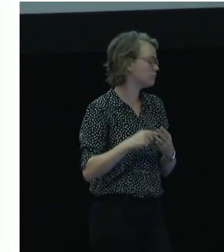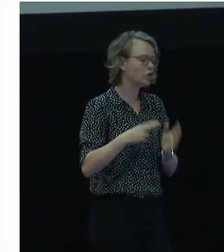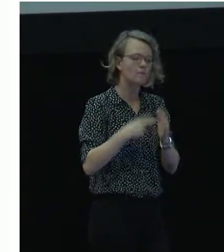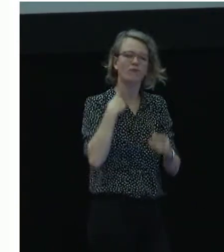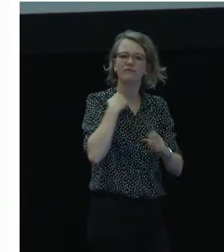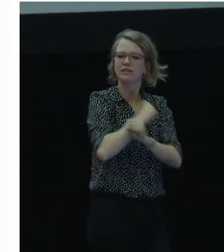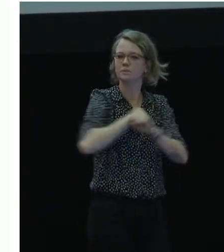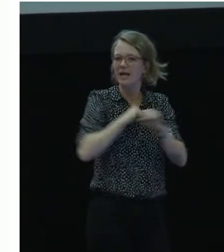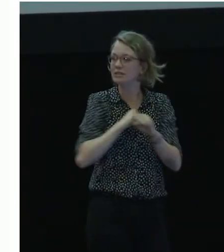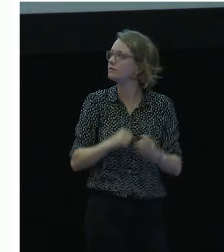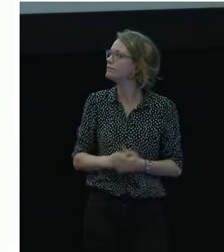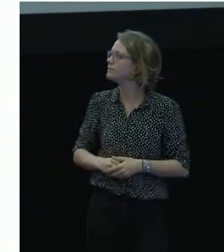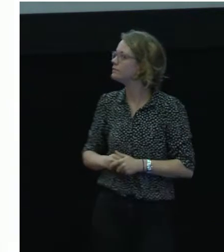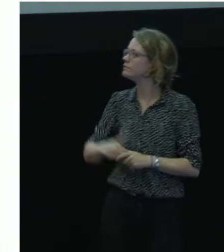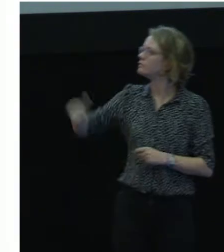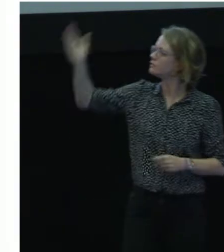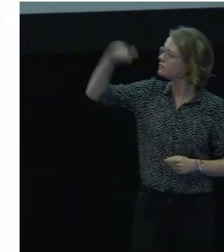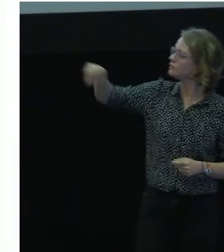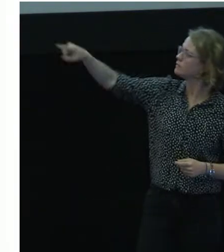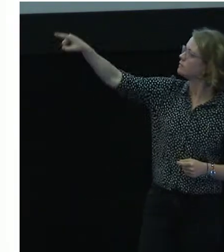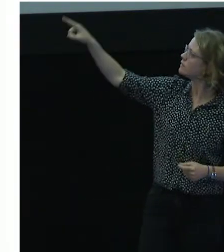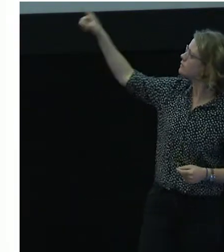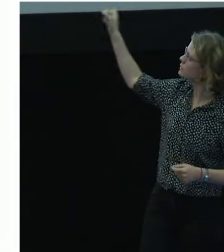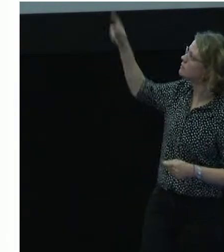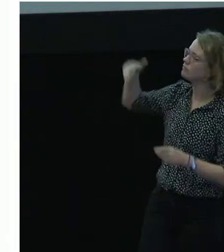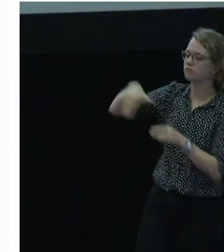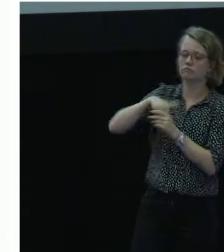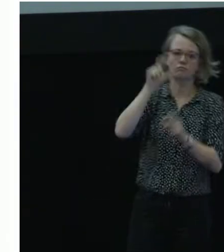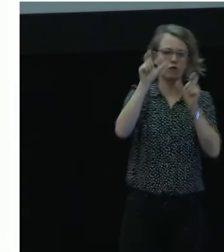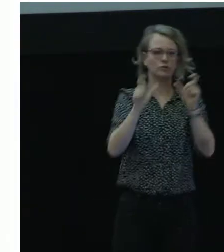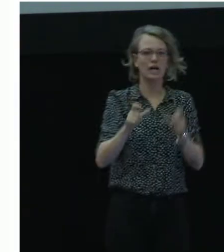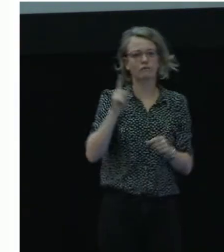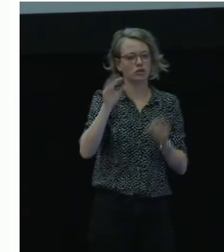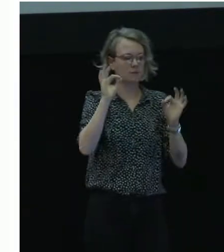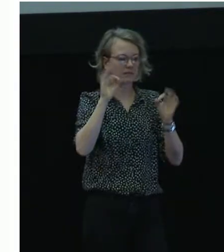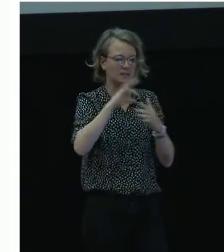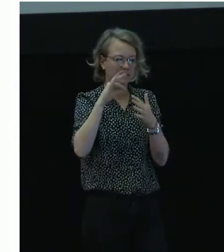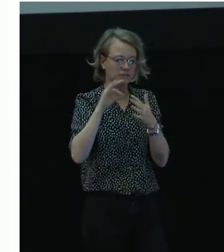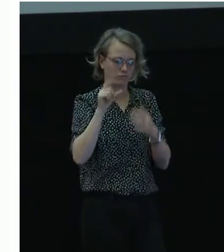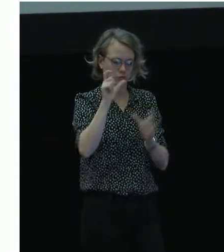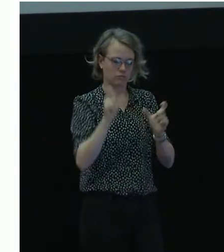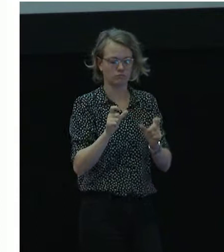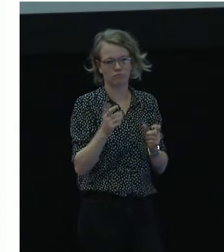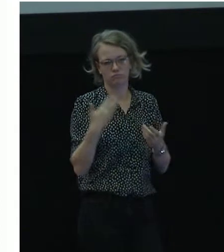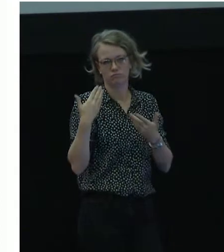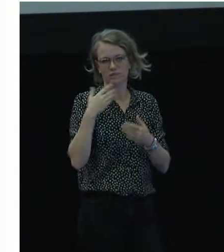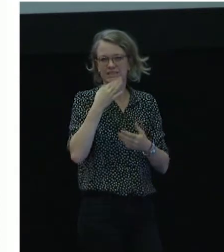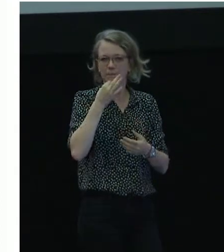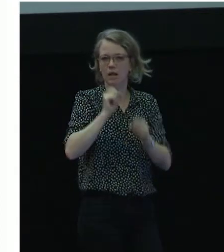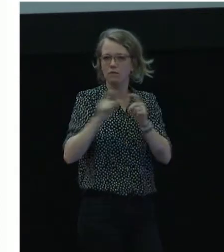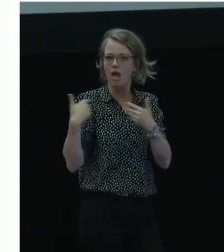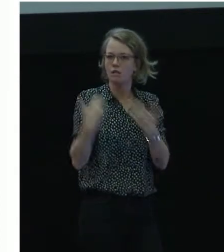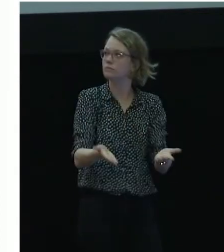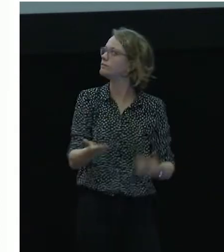content. Use white space. And then lastly, include a glossary for specialized vocabulary